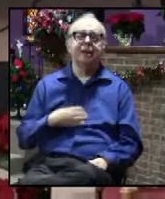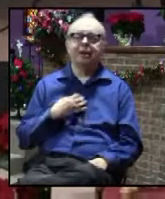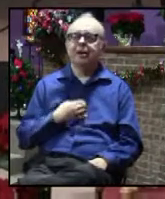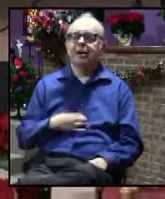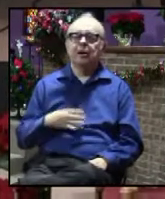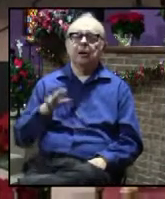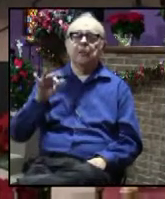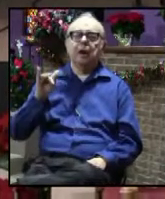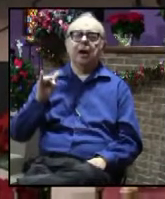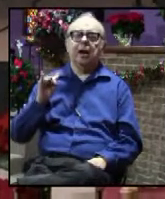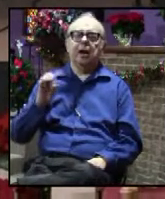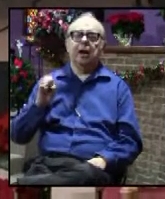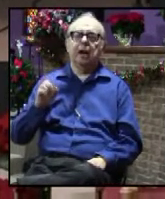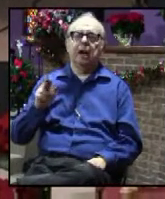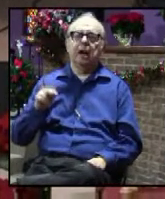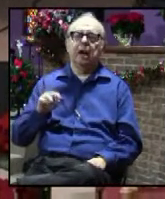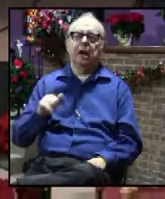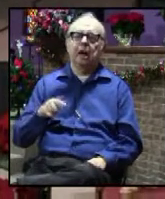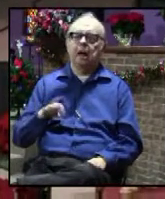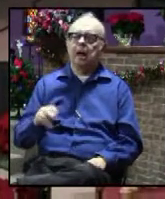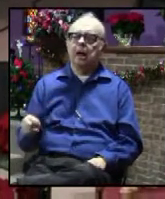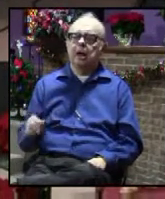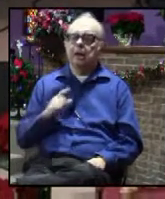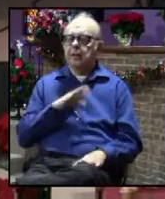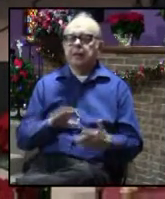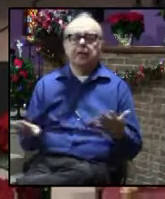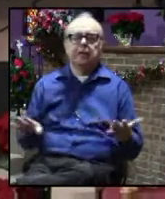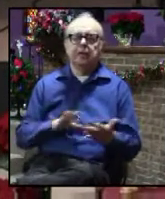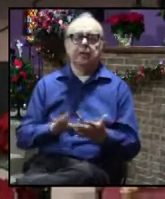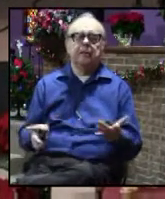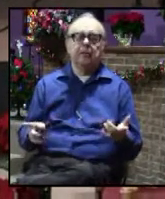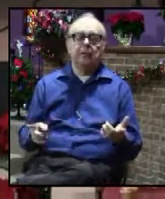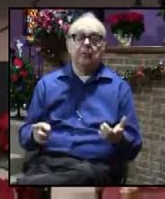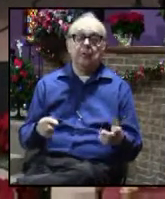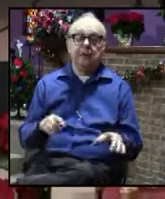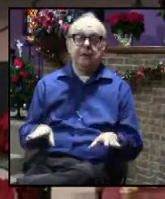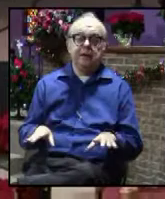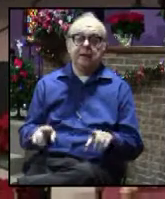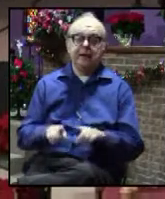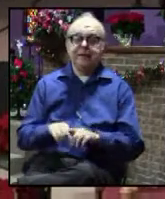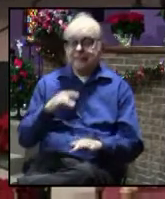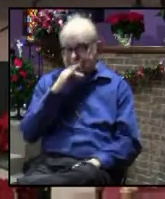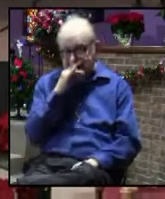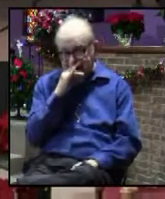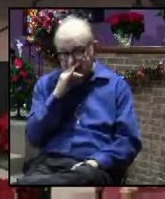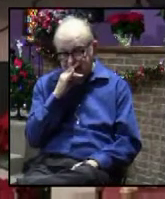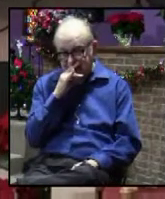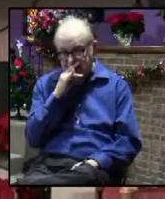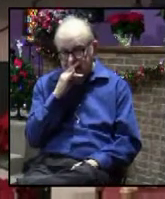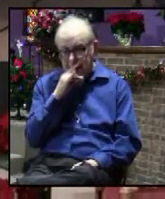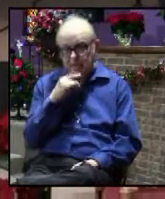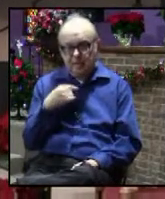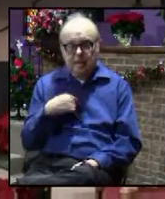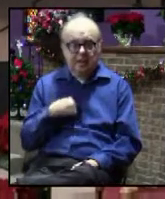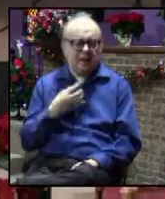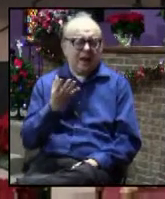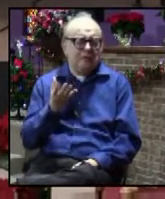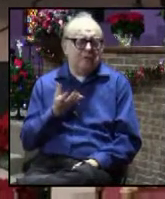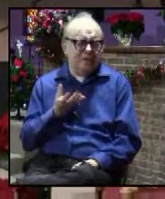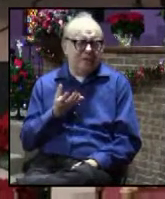that there were some things that we did at Christmas when I was a kid that I just